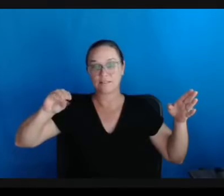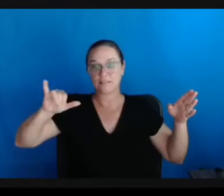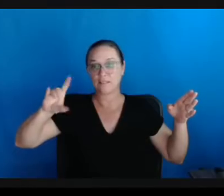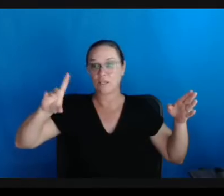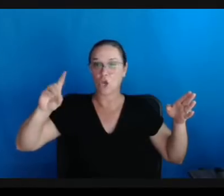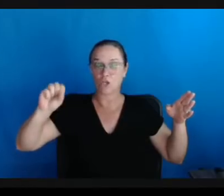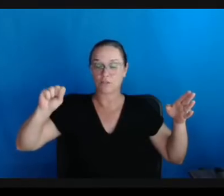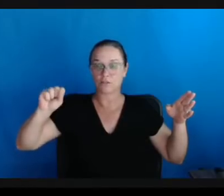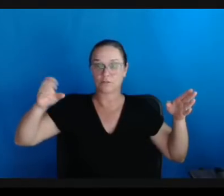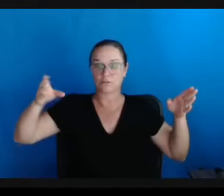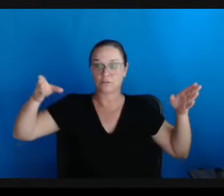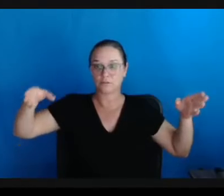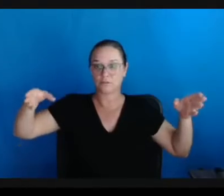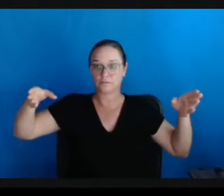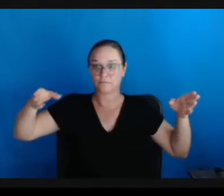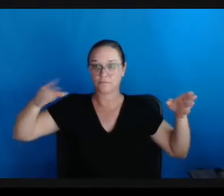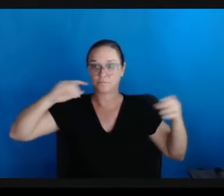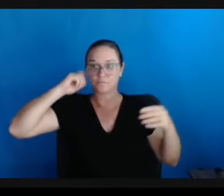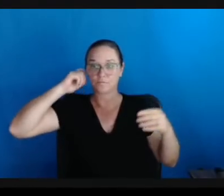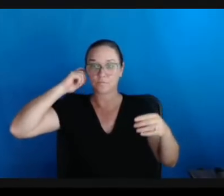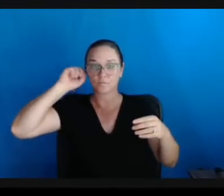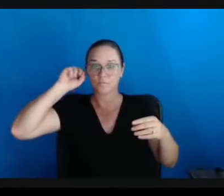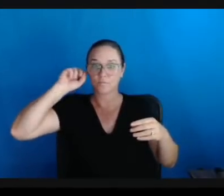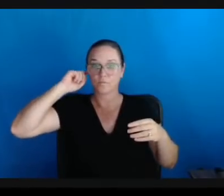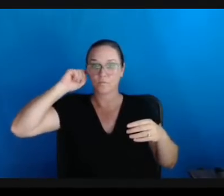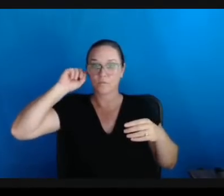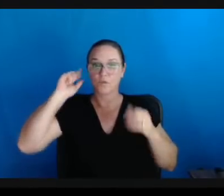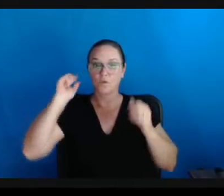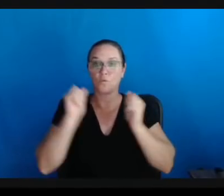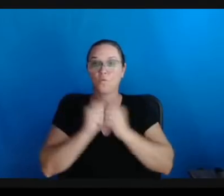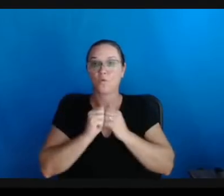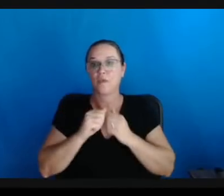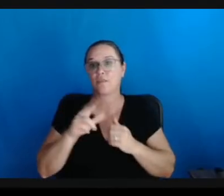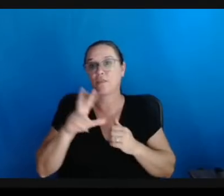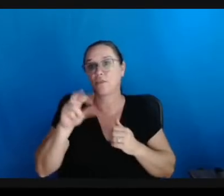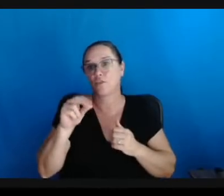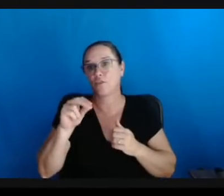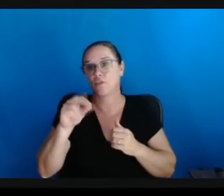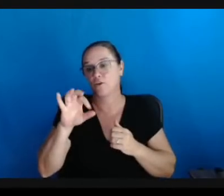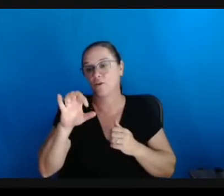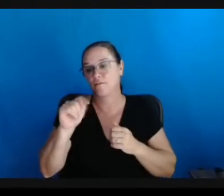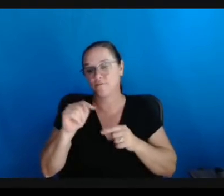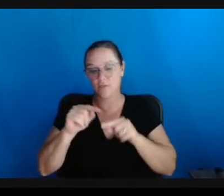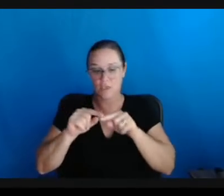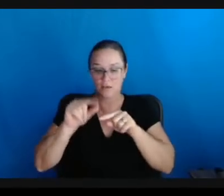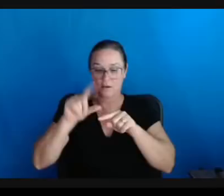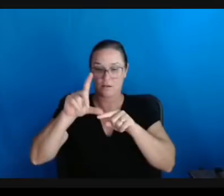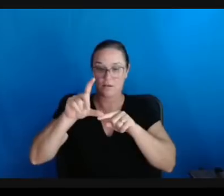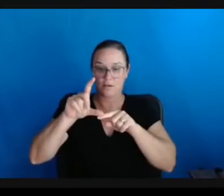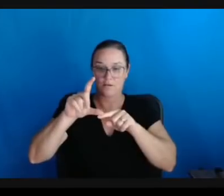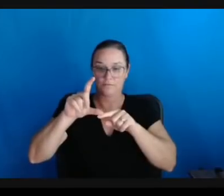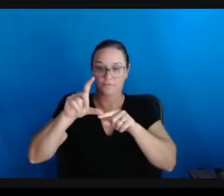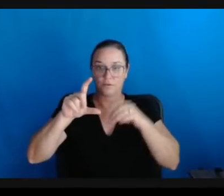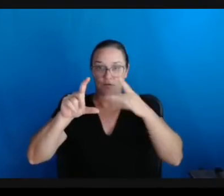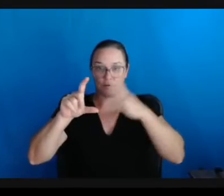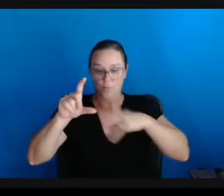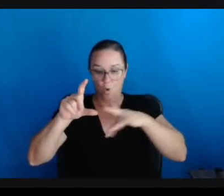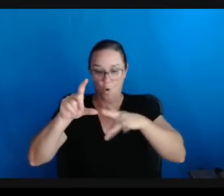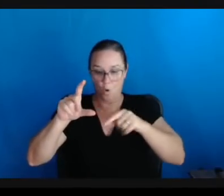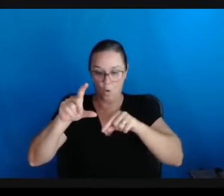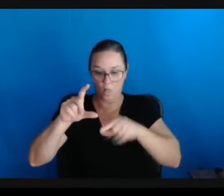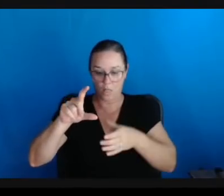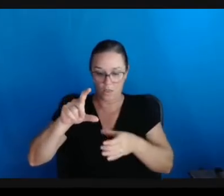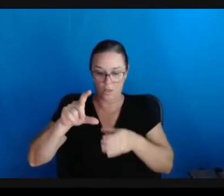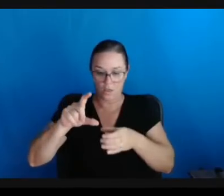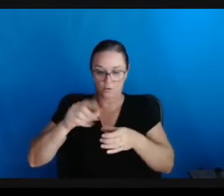feet, with a distance of 30 feet in height from the top rim to the vent itself,